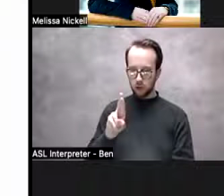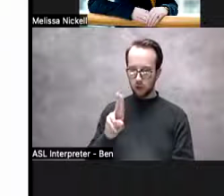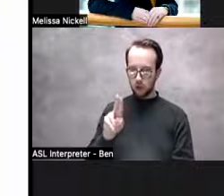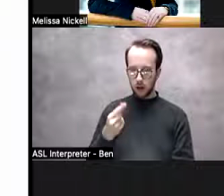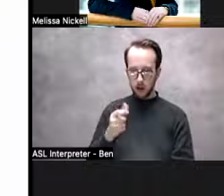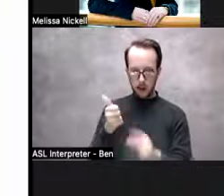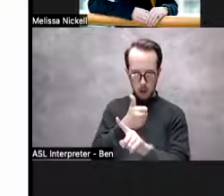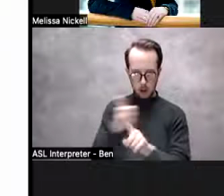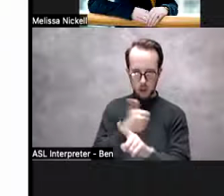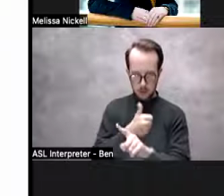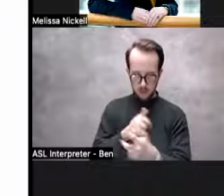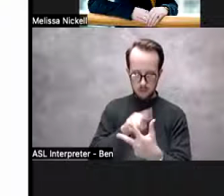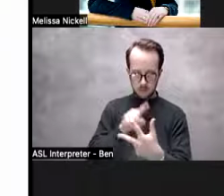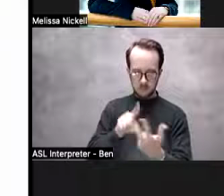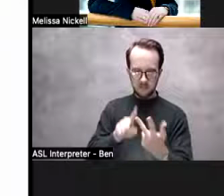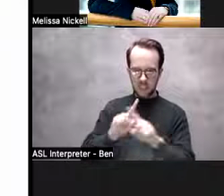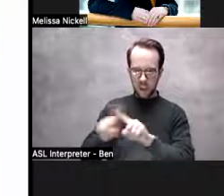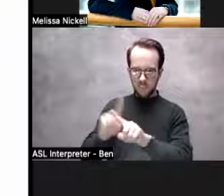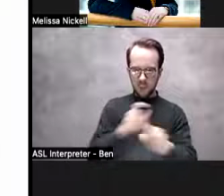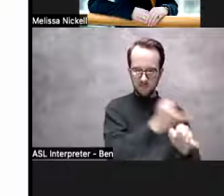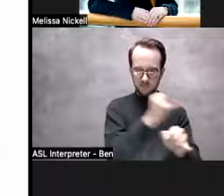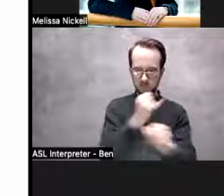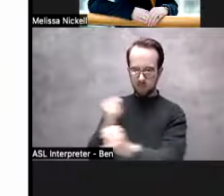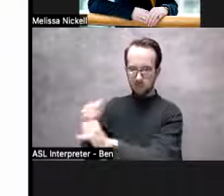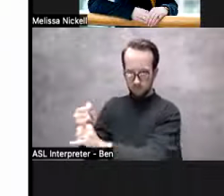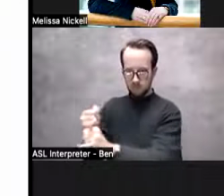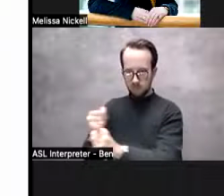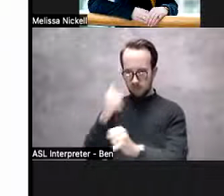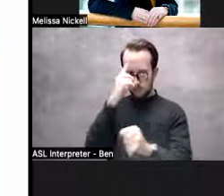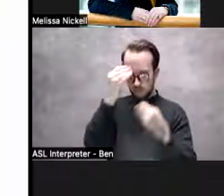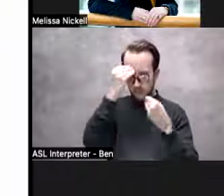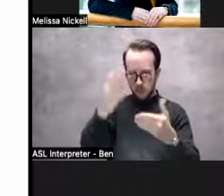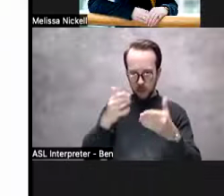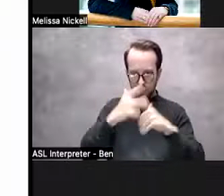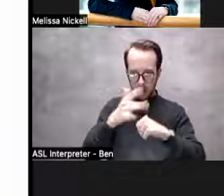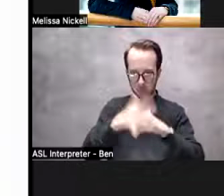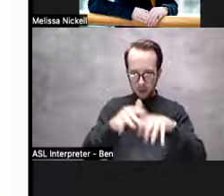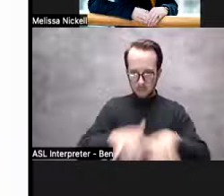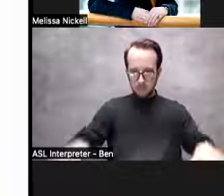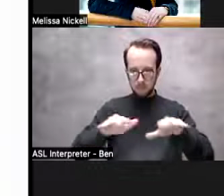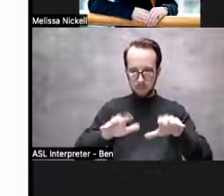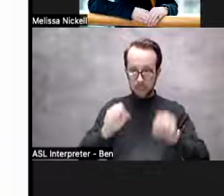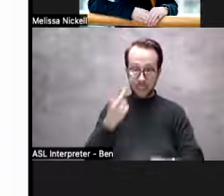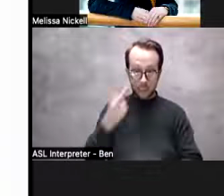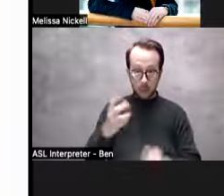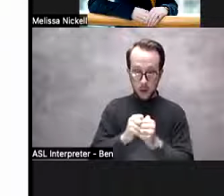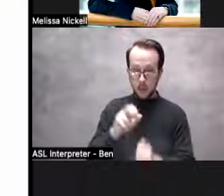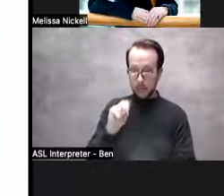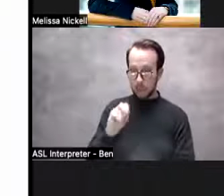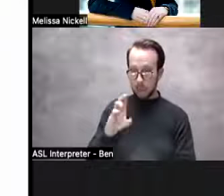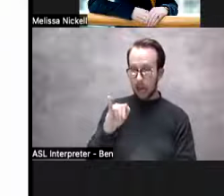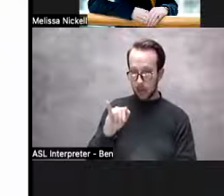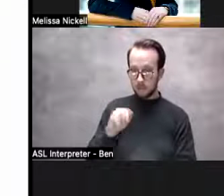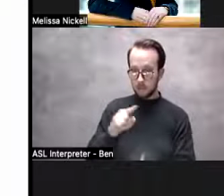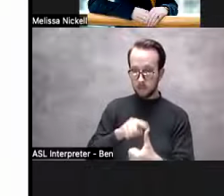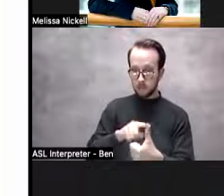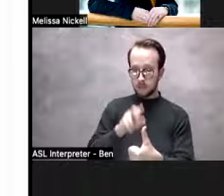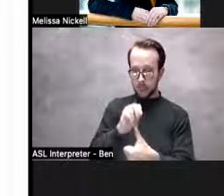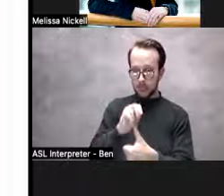just to give you an example of some of the information that's out there. So you can see with NCI, NCI